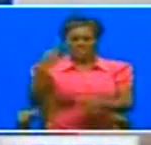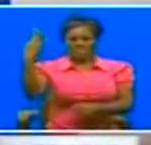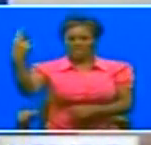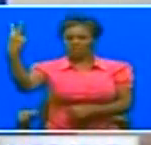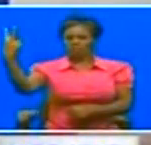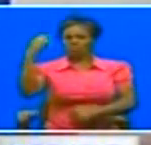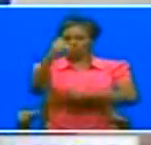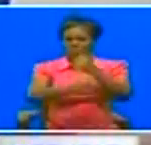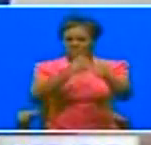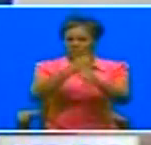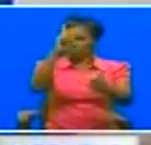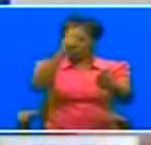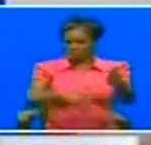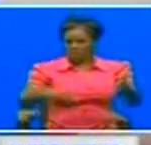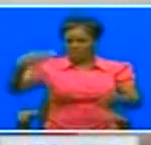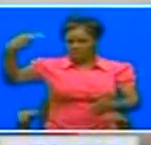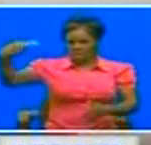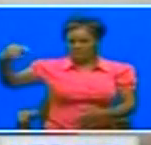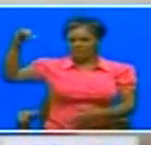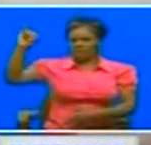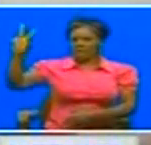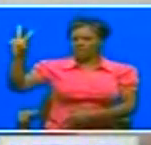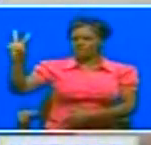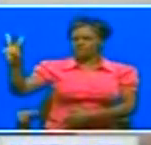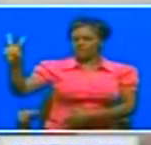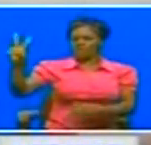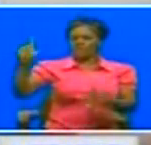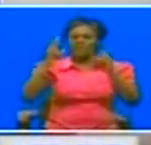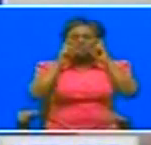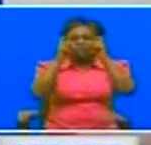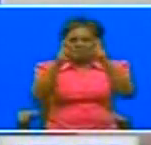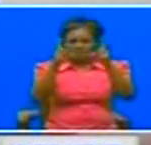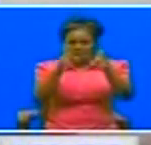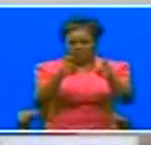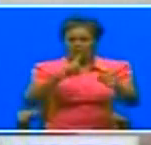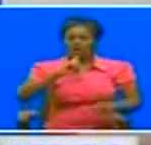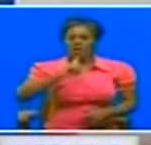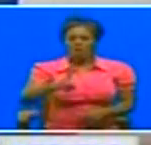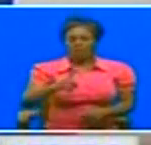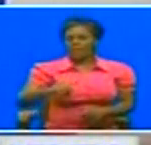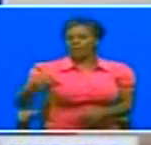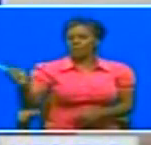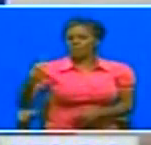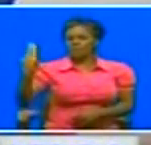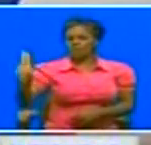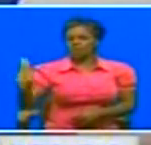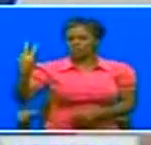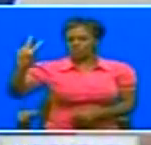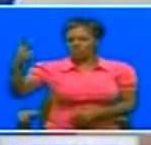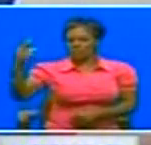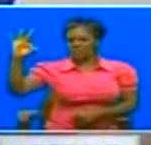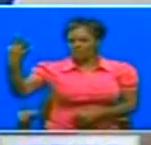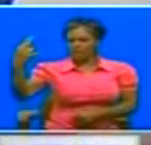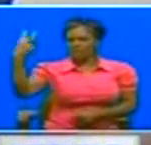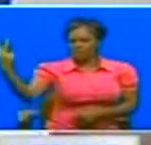years, and that is HIV and AIDS, but more recently, the edict, the directive of President Uhuru Kenyatta on the 23rd